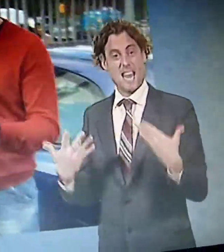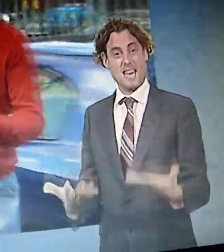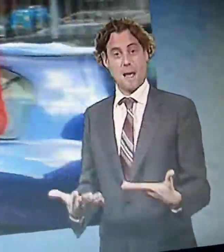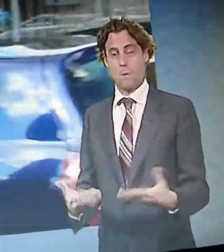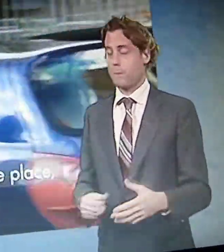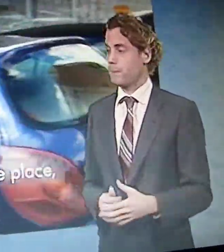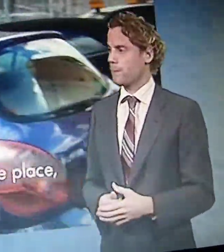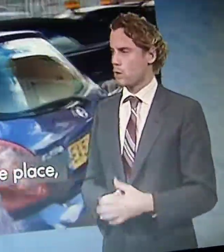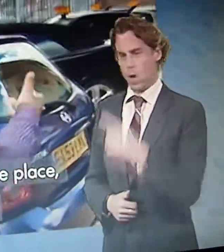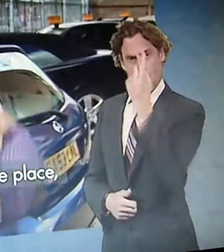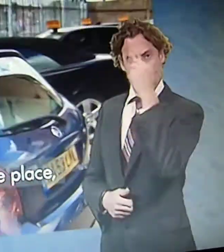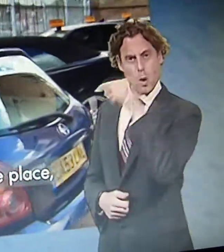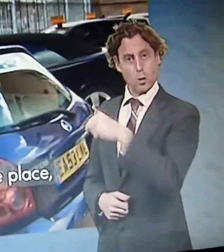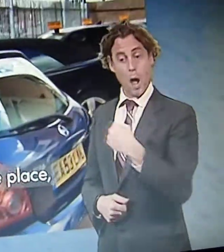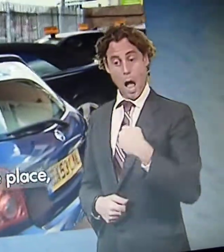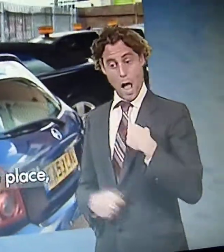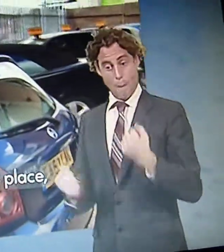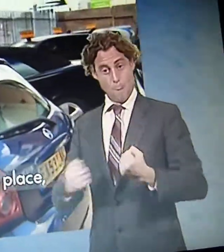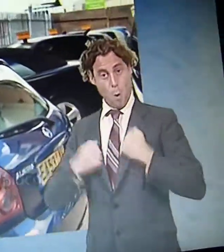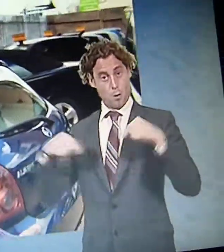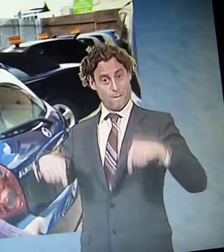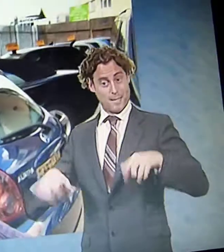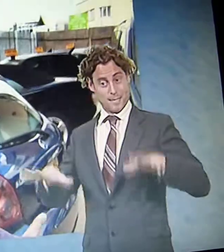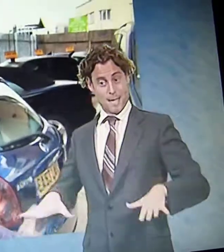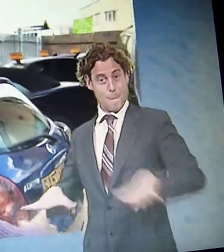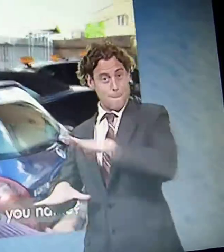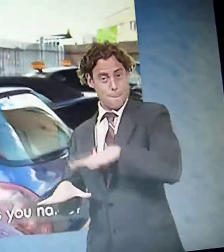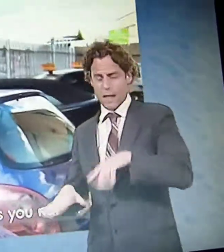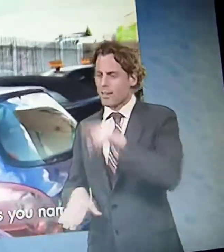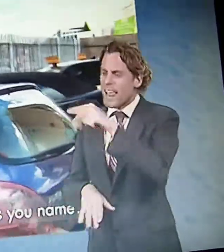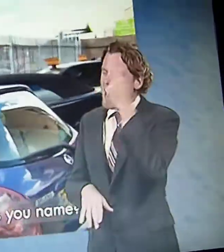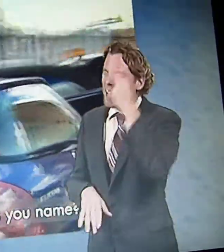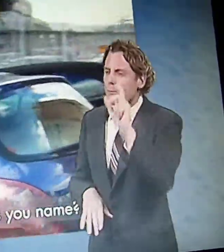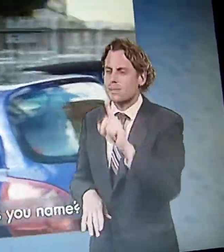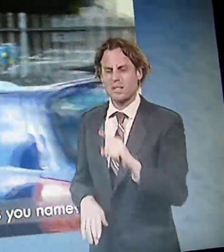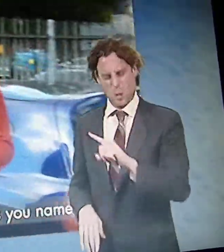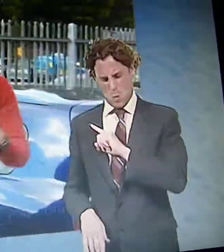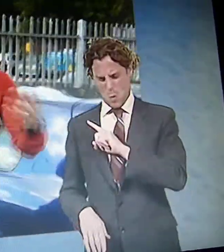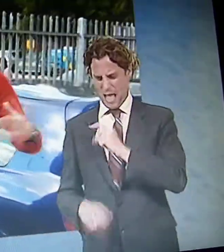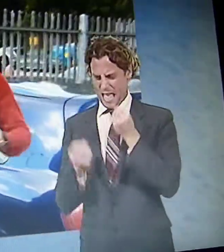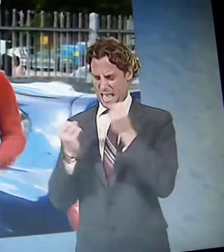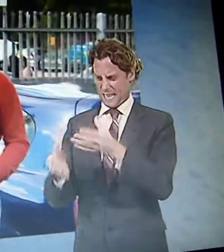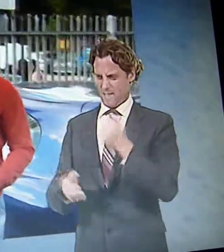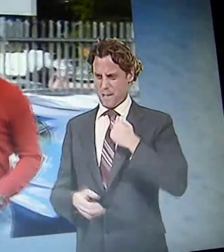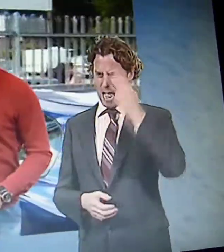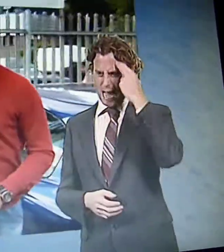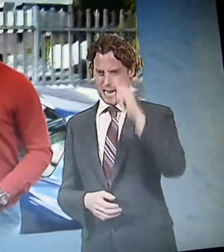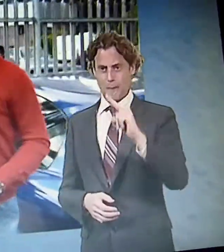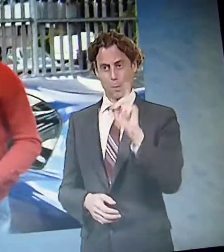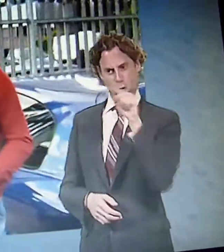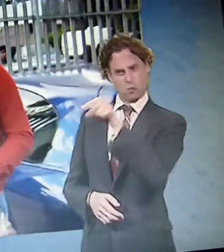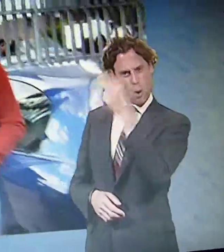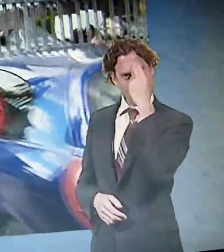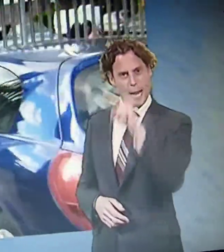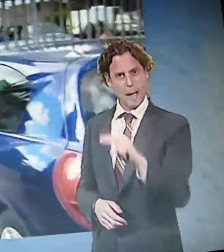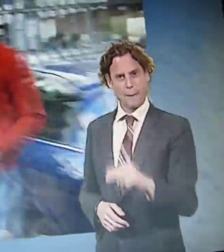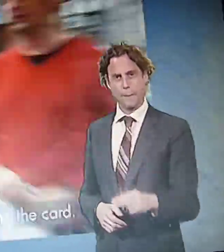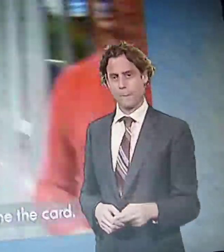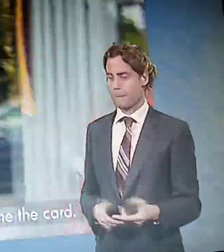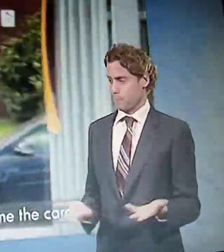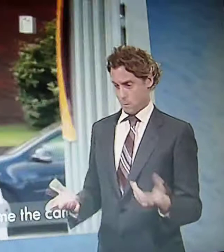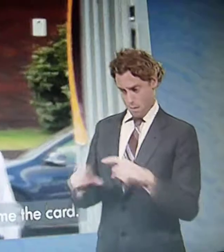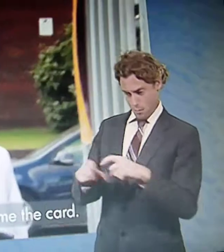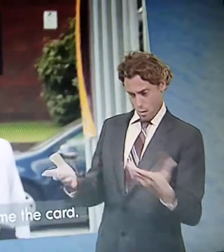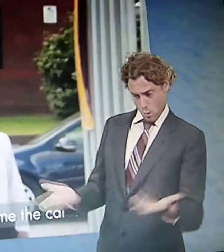Who are you? I'm the one on the face. What are you going to do? And what's your name? My name. Why should I give it to you? Because what's your name? I need. What's my name's name? Matt. All right. BBC you're Road the car. Traders. Where